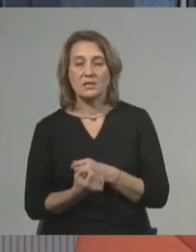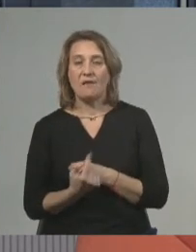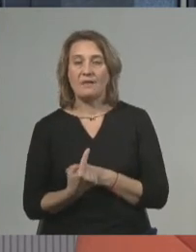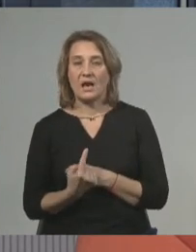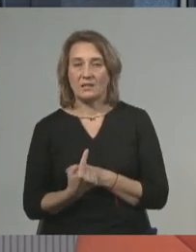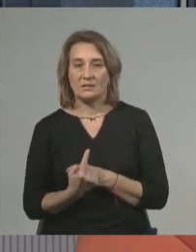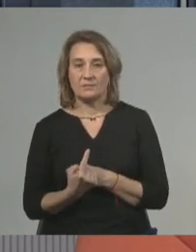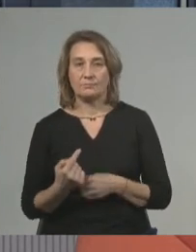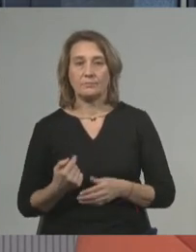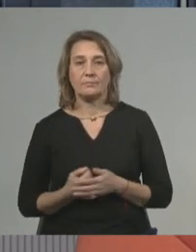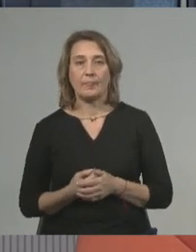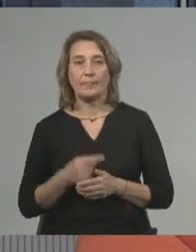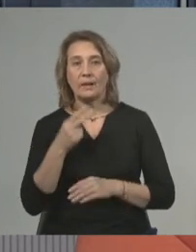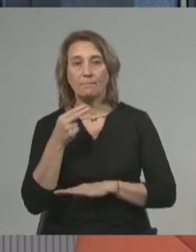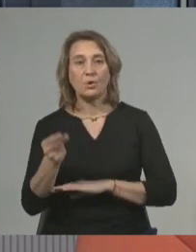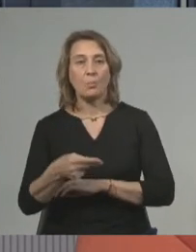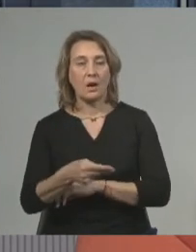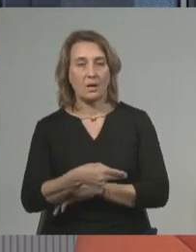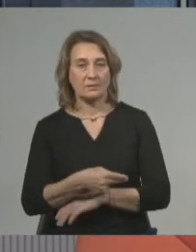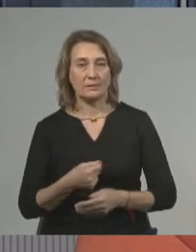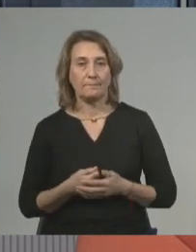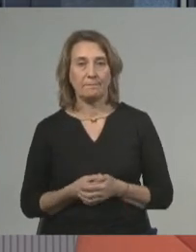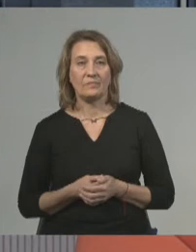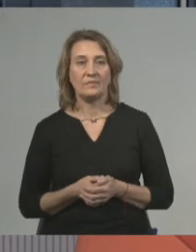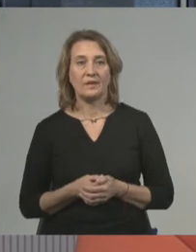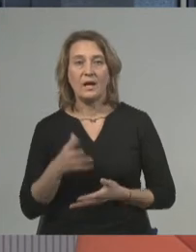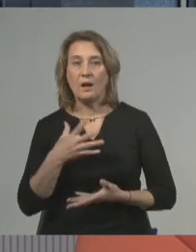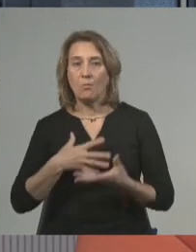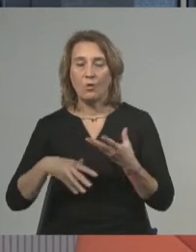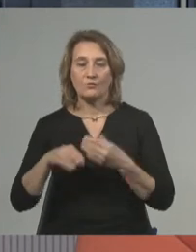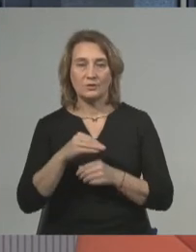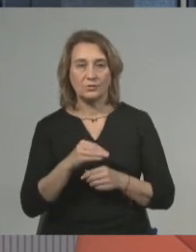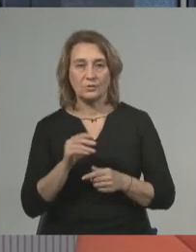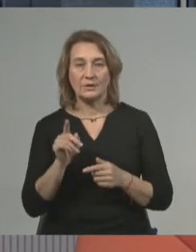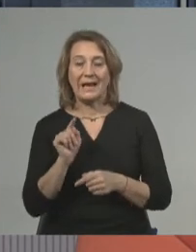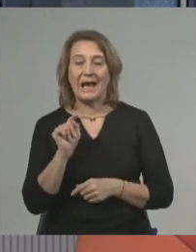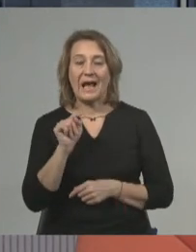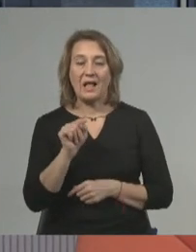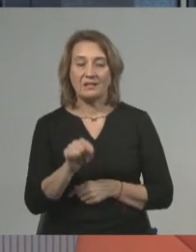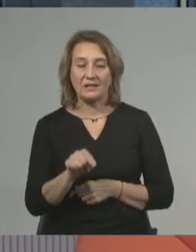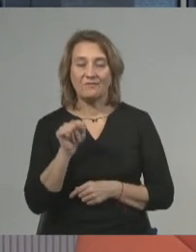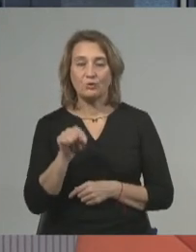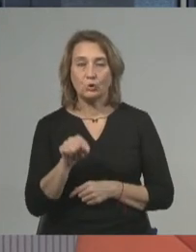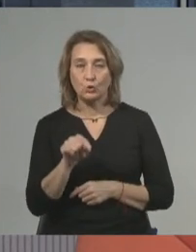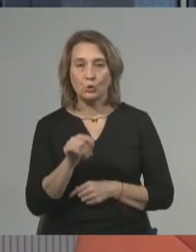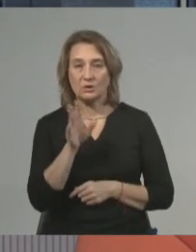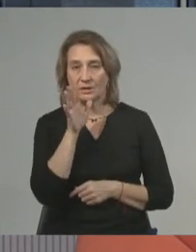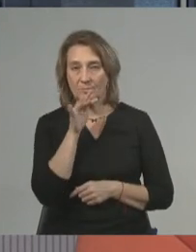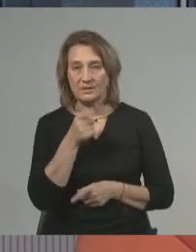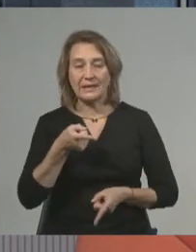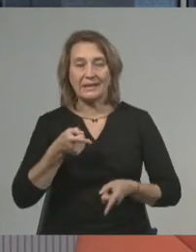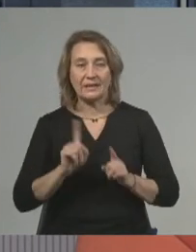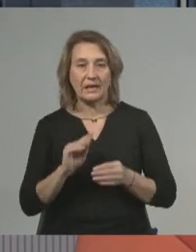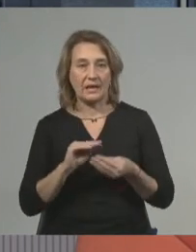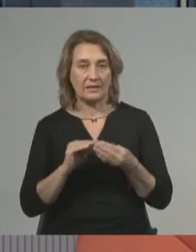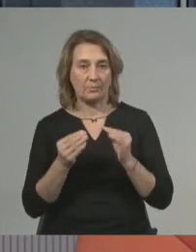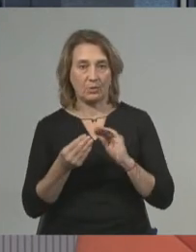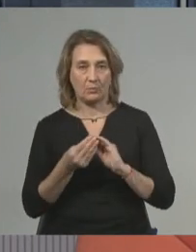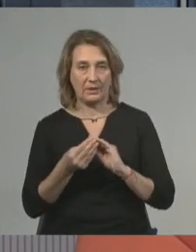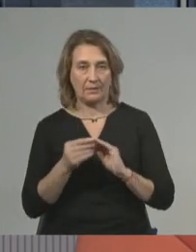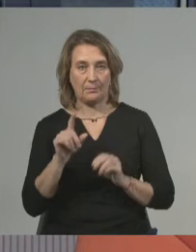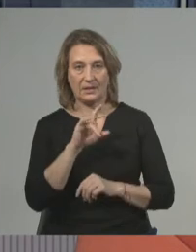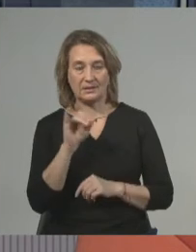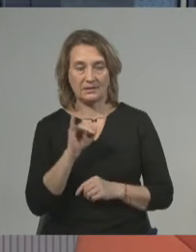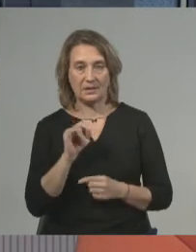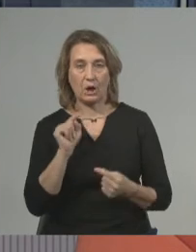absurd but what can also be true at the same time is that there is a real issue with the far right i think there needs to be more acknowledgement